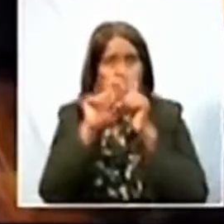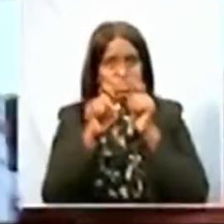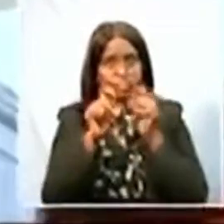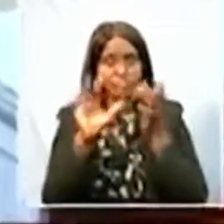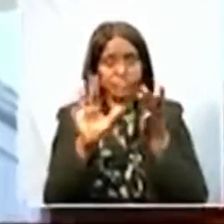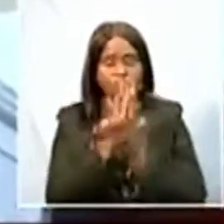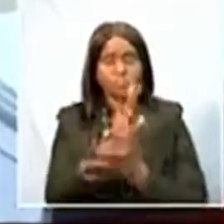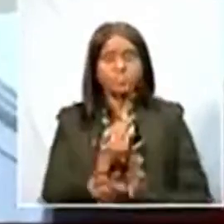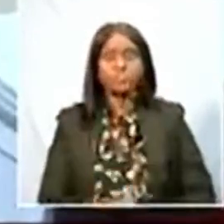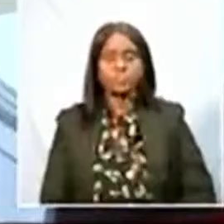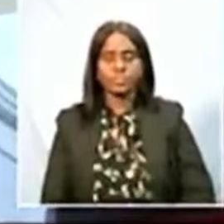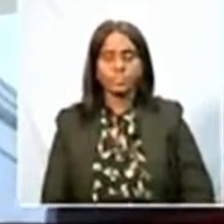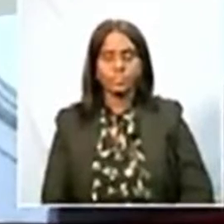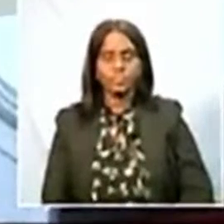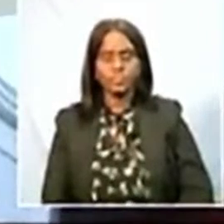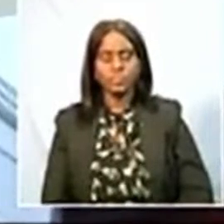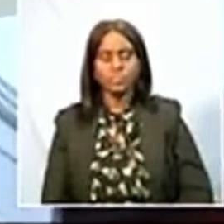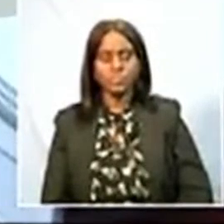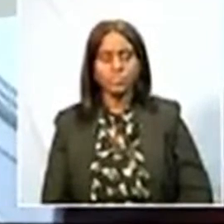Page